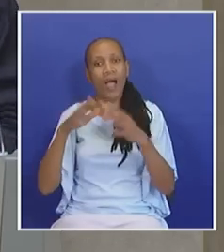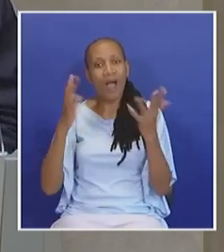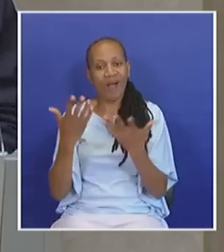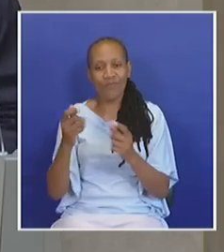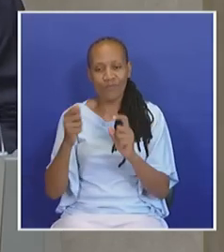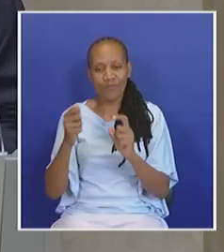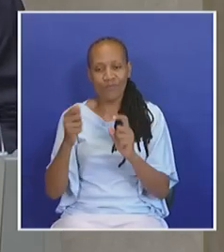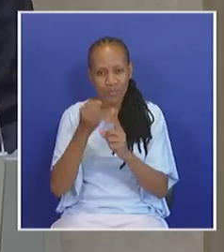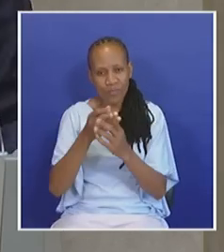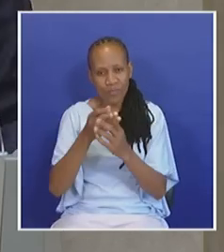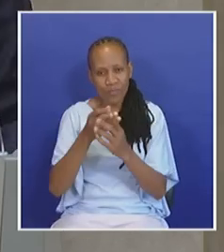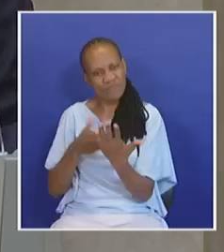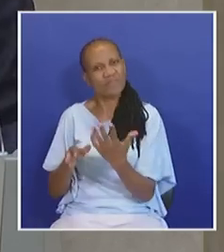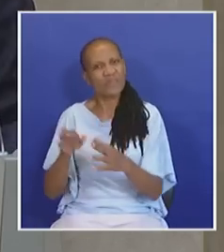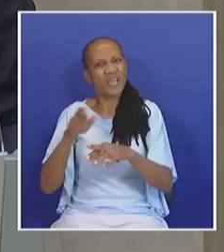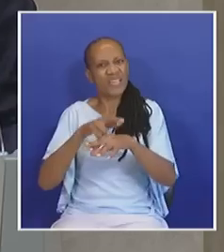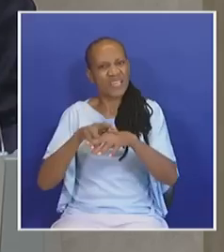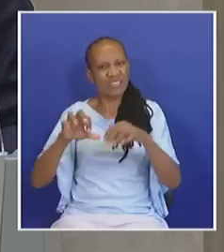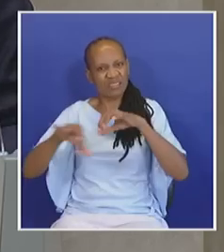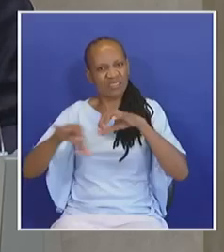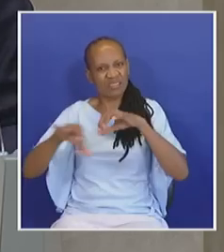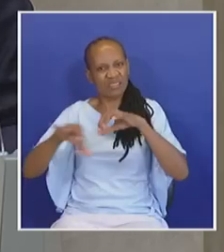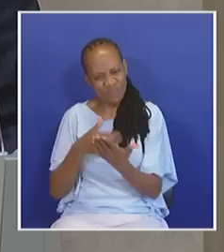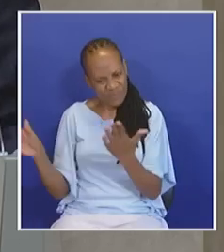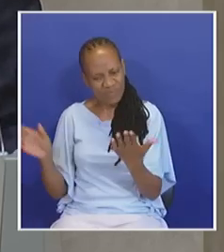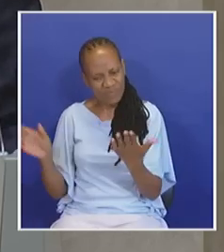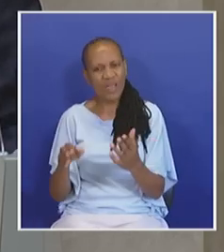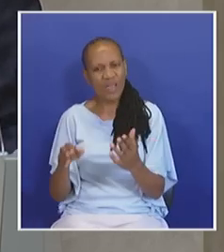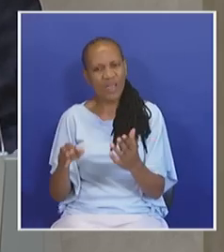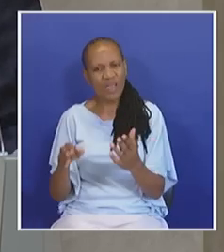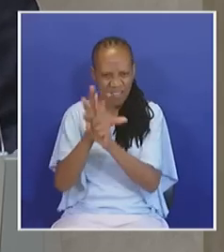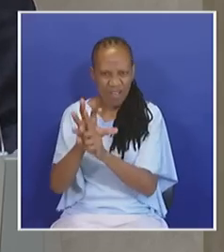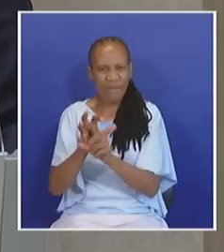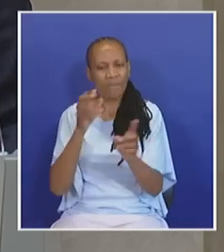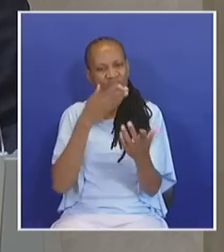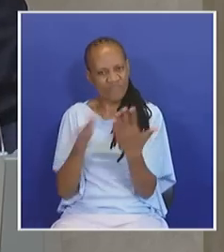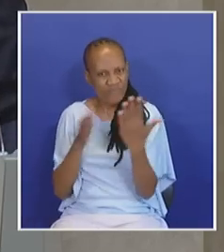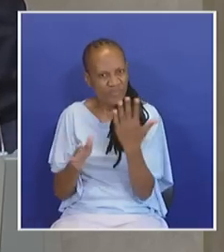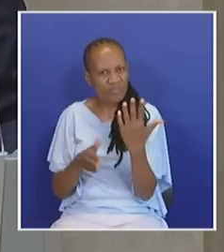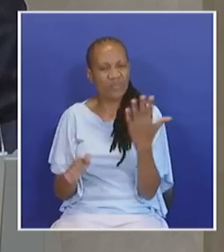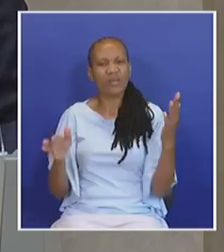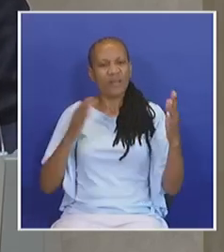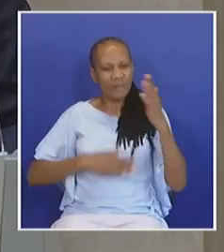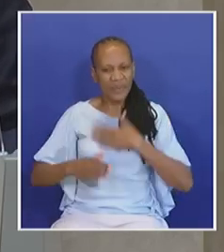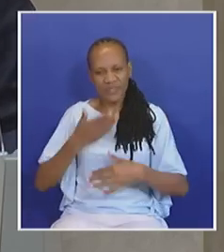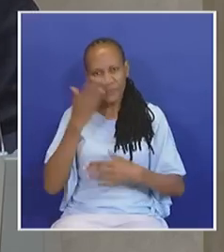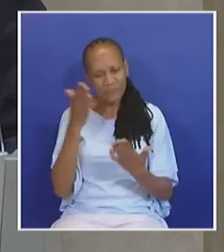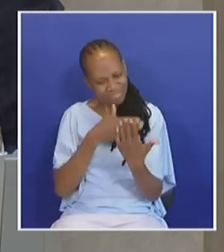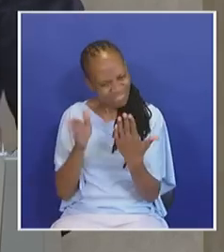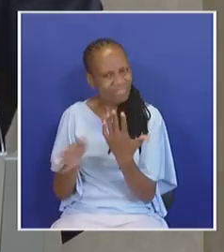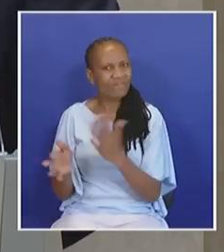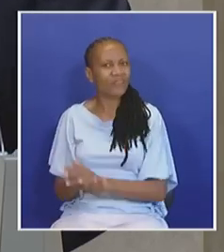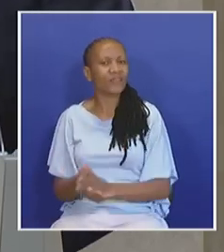racial discrimination, xenophobia, and related intolerances, the